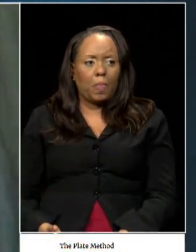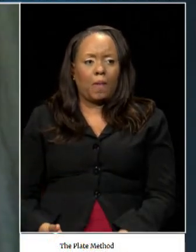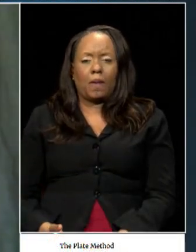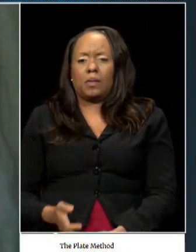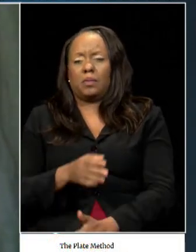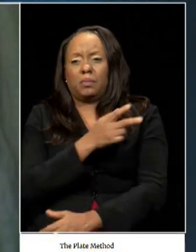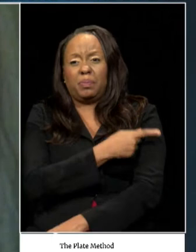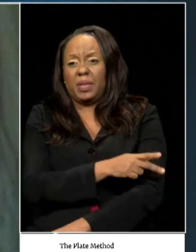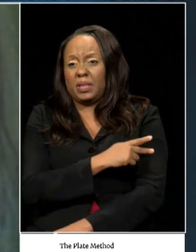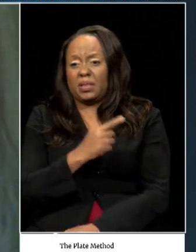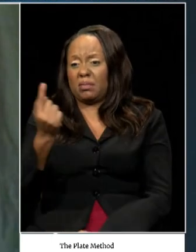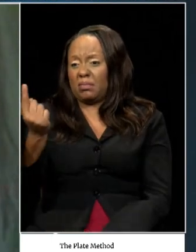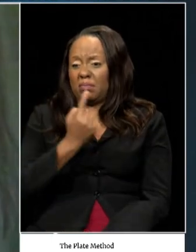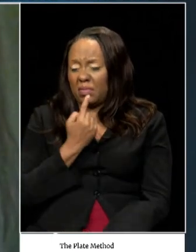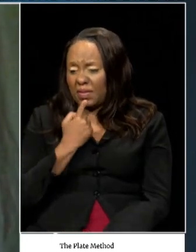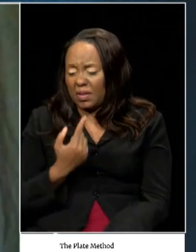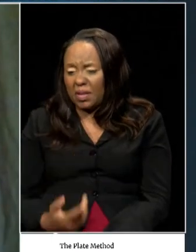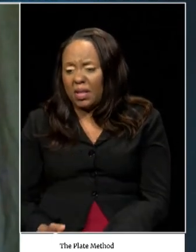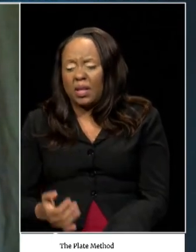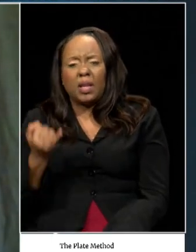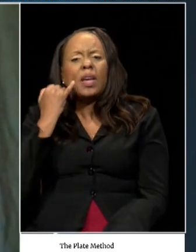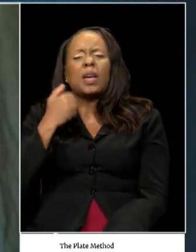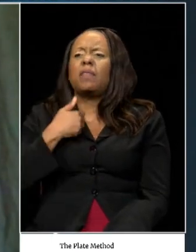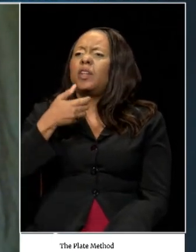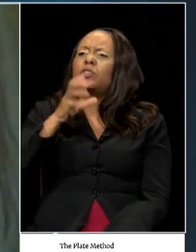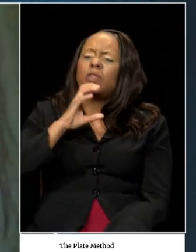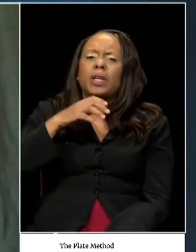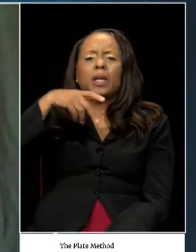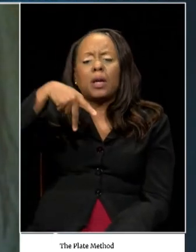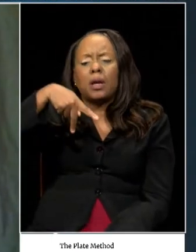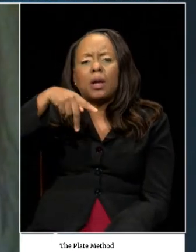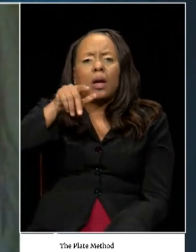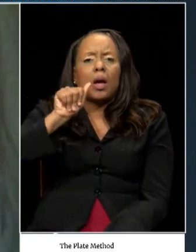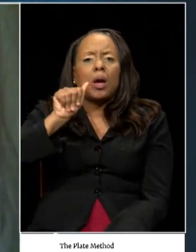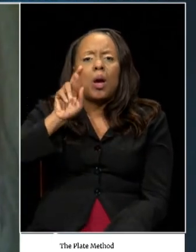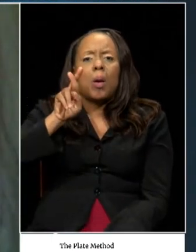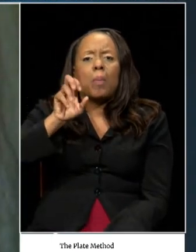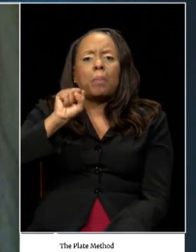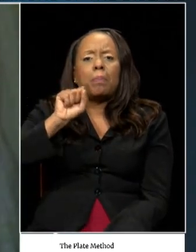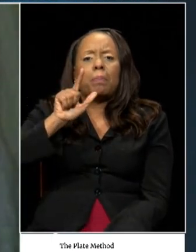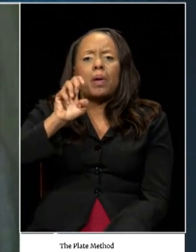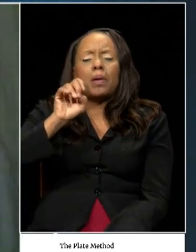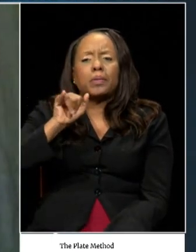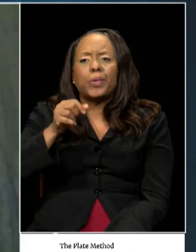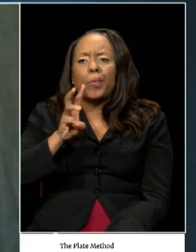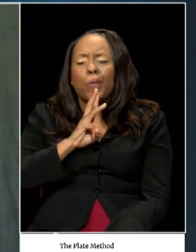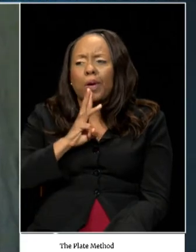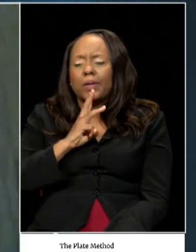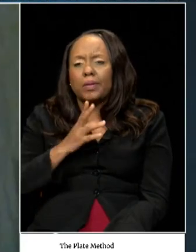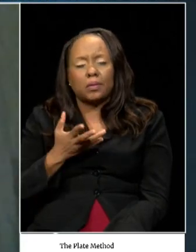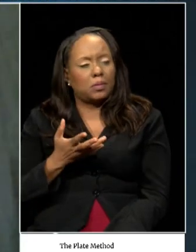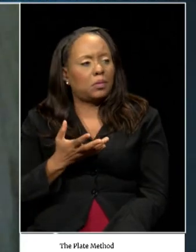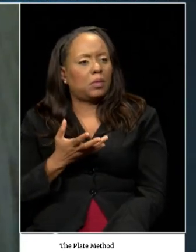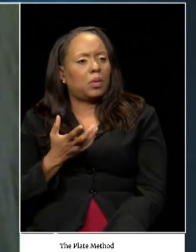patients come to me and say, well, you know, if I drink parsley water and so on, mm-hmm. and the difficulty I have is that we can't say to you how much parsley,